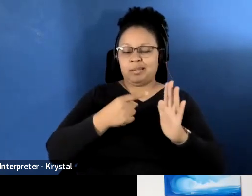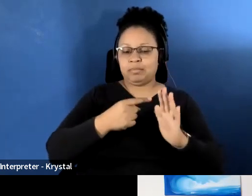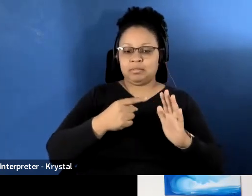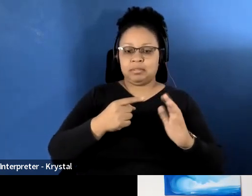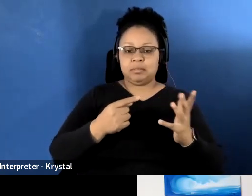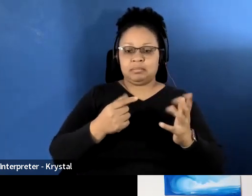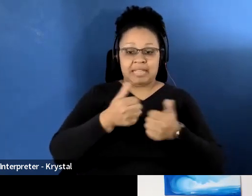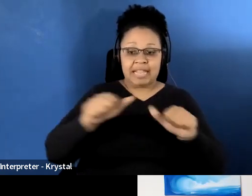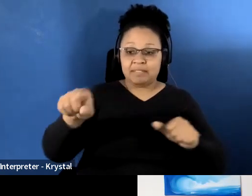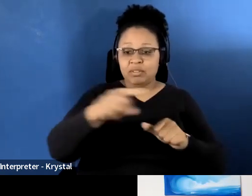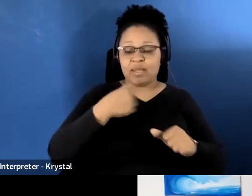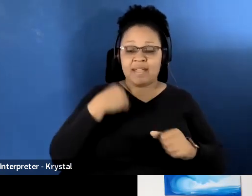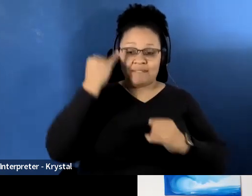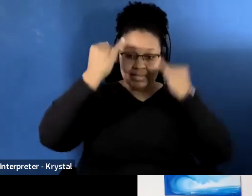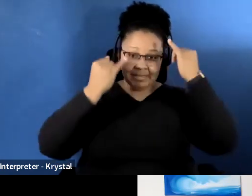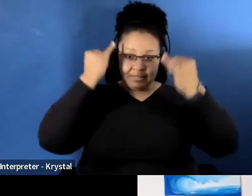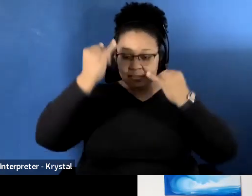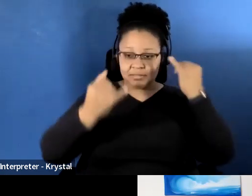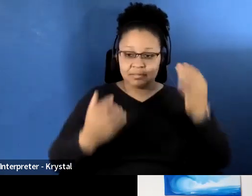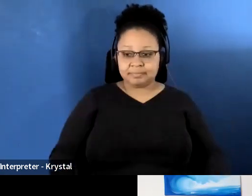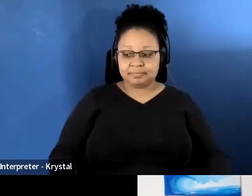any ideas?